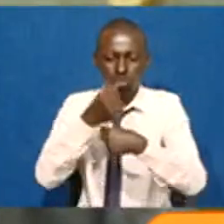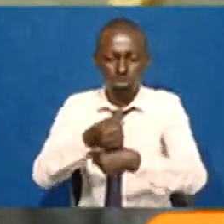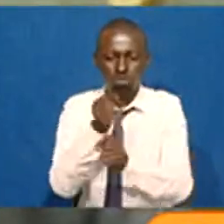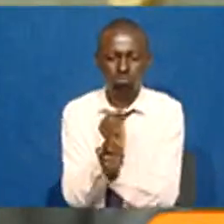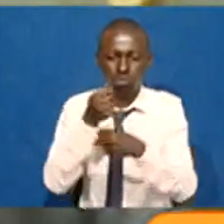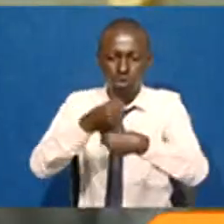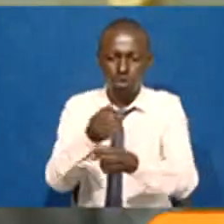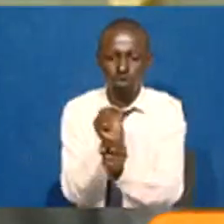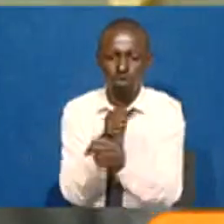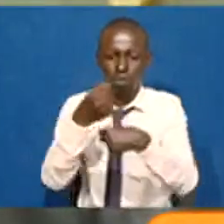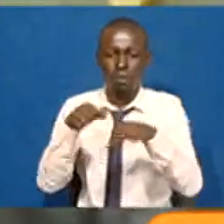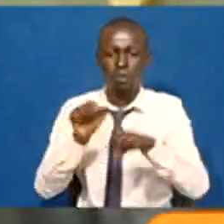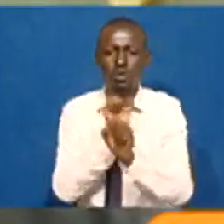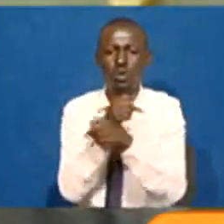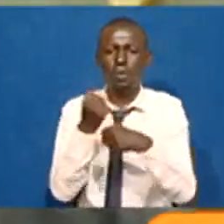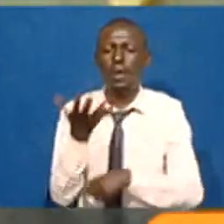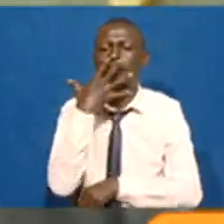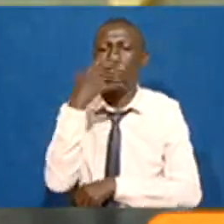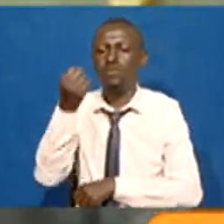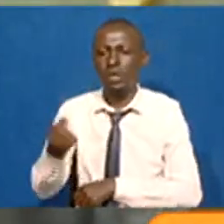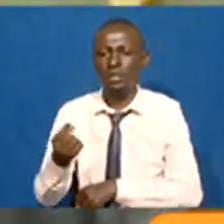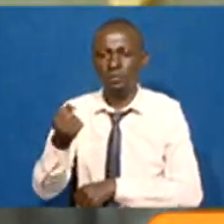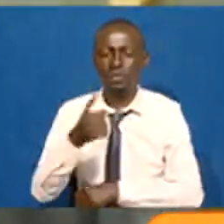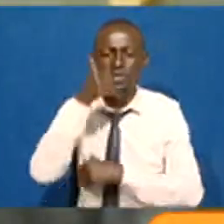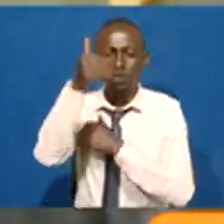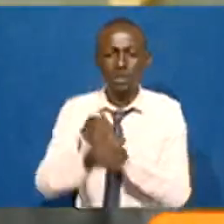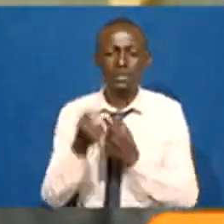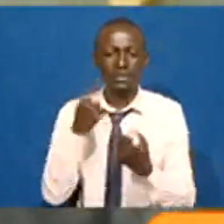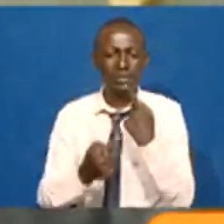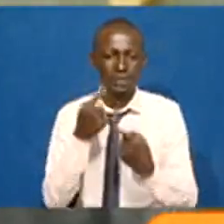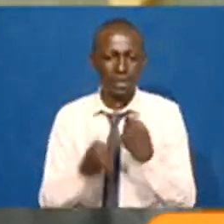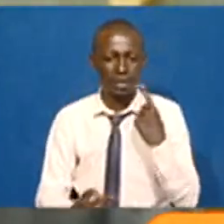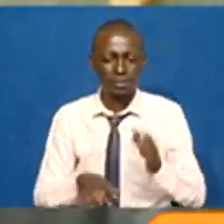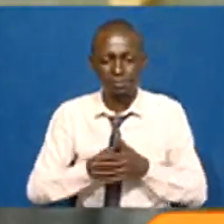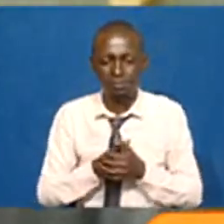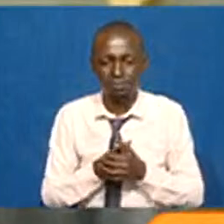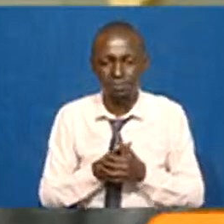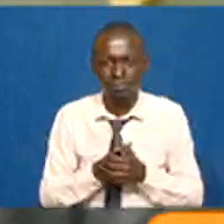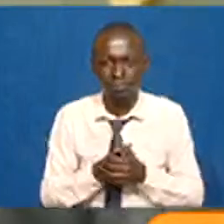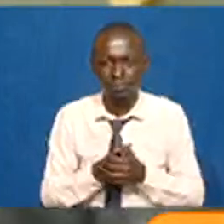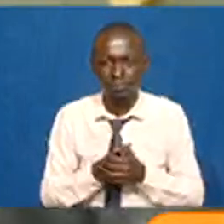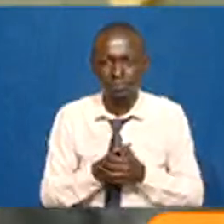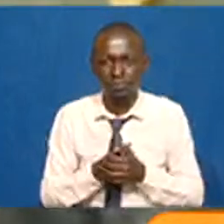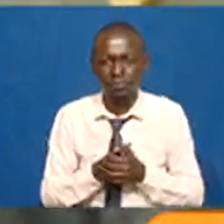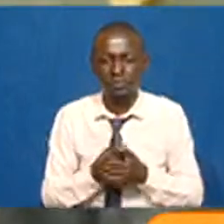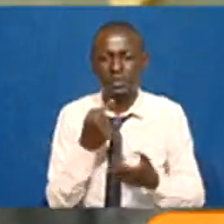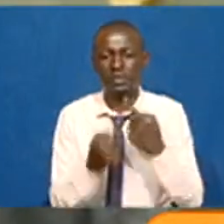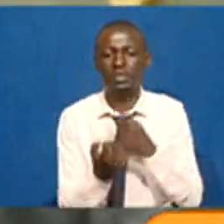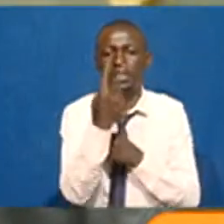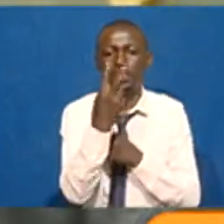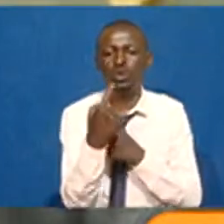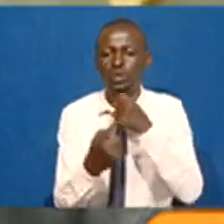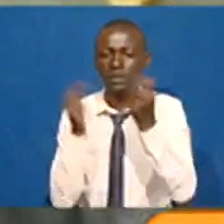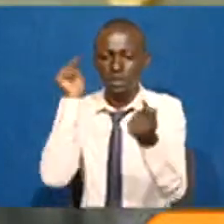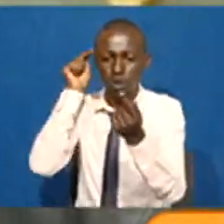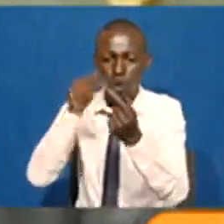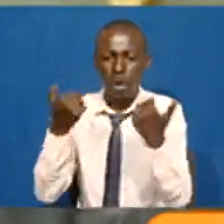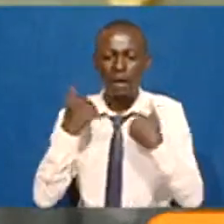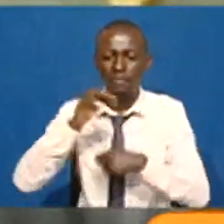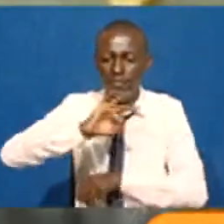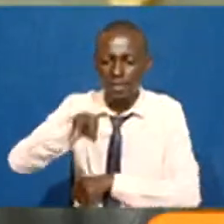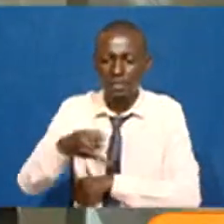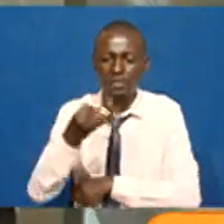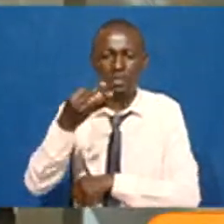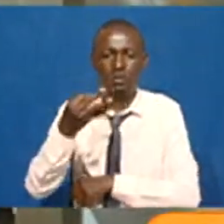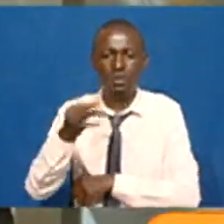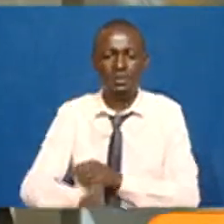angling to have 500 stoves in operation by mid next year, and we're by mid 2026 we're aiming to have 3,000 stoves in